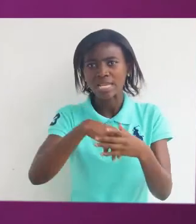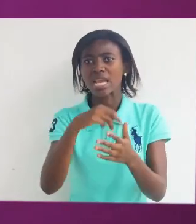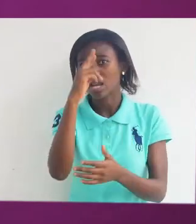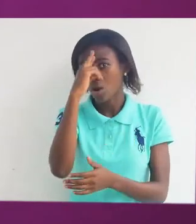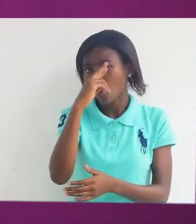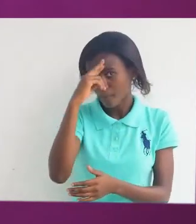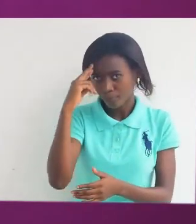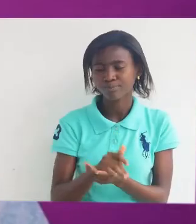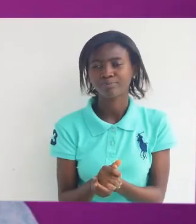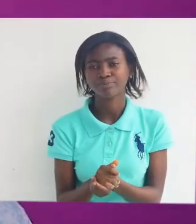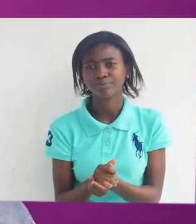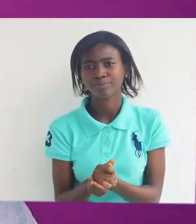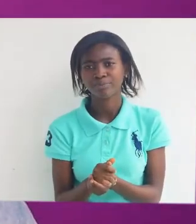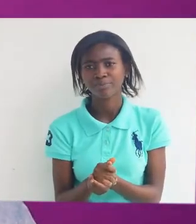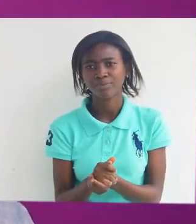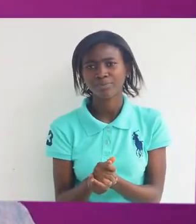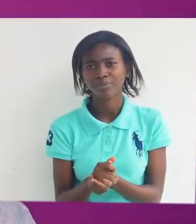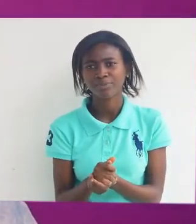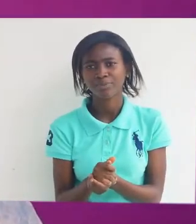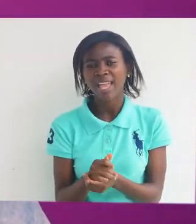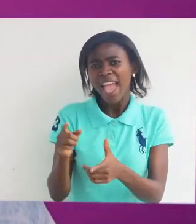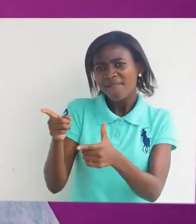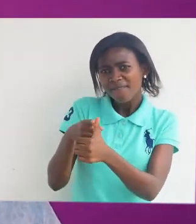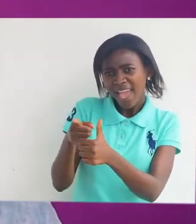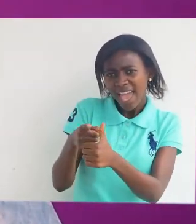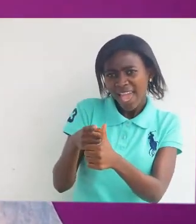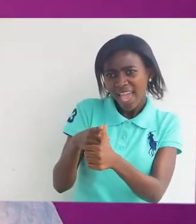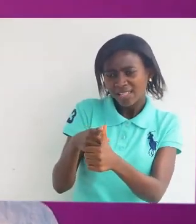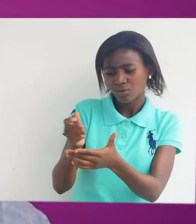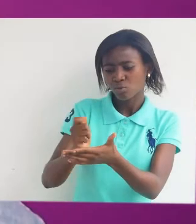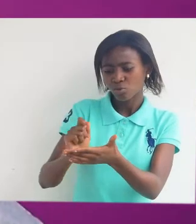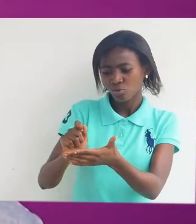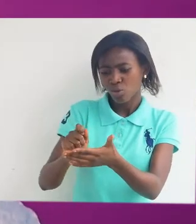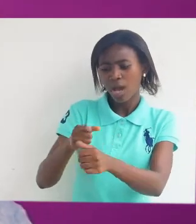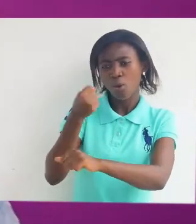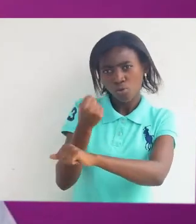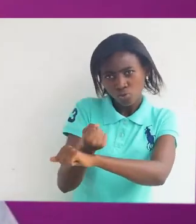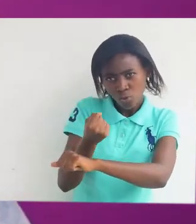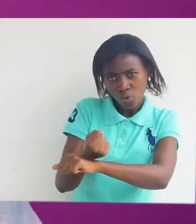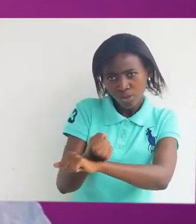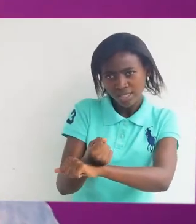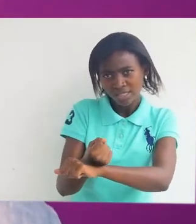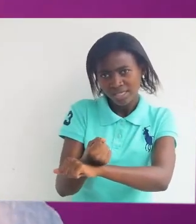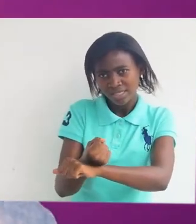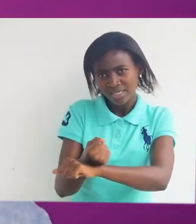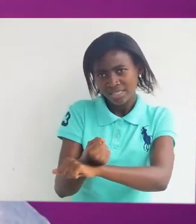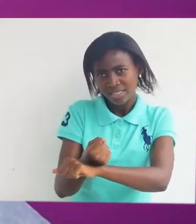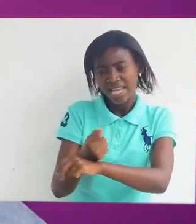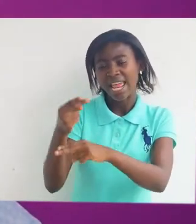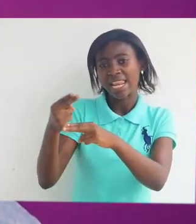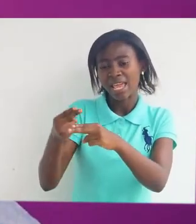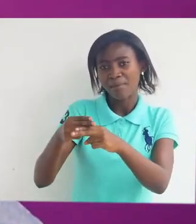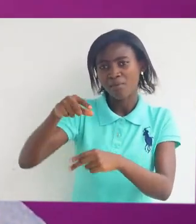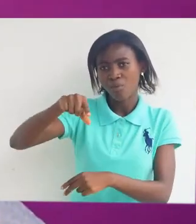Rome. It was first incised on a stone with chisel and was